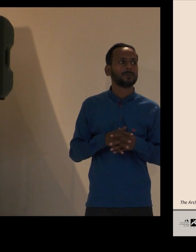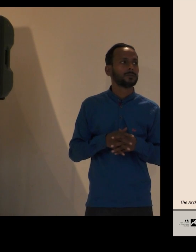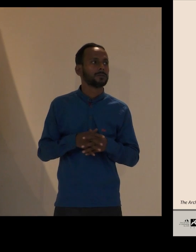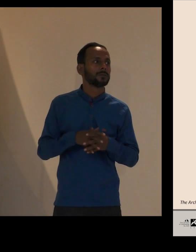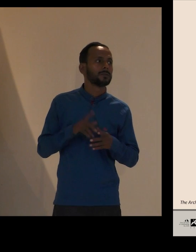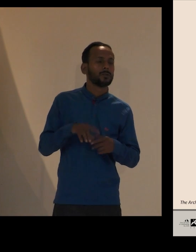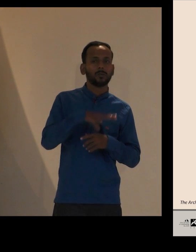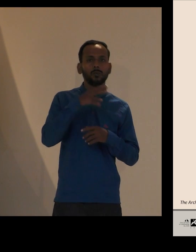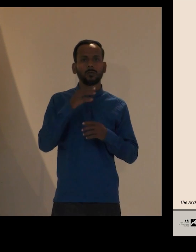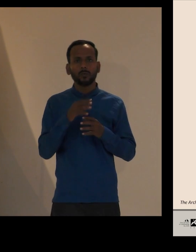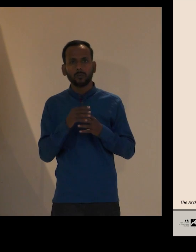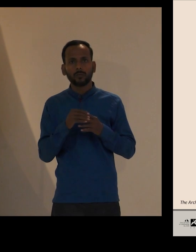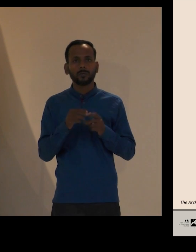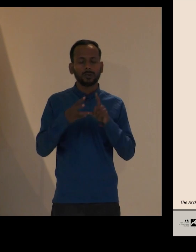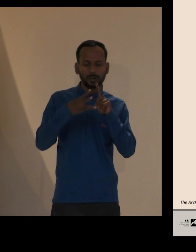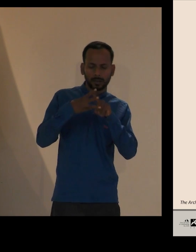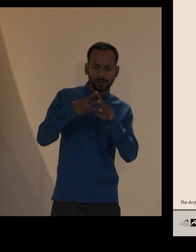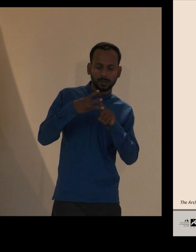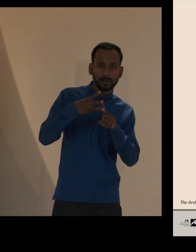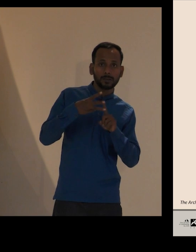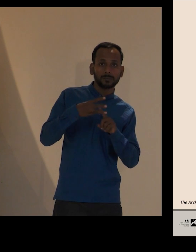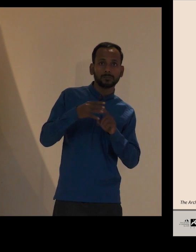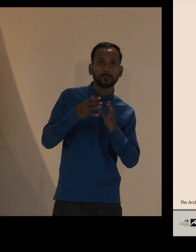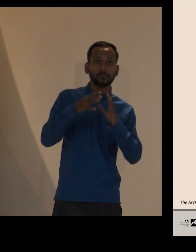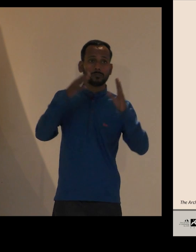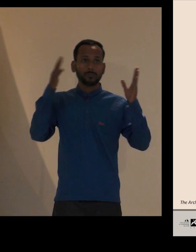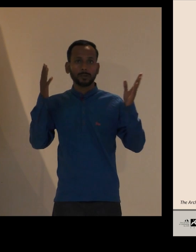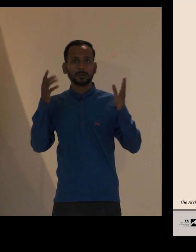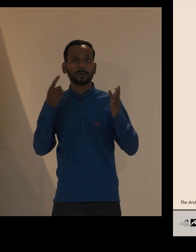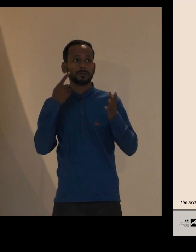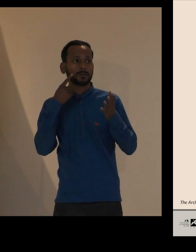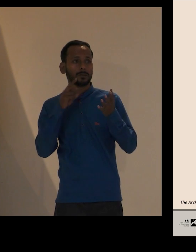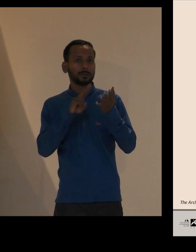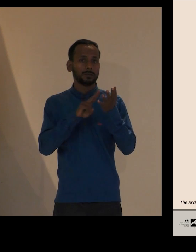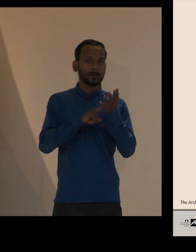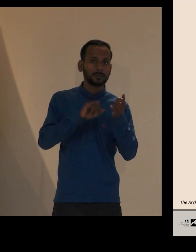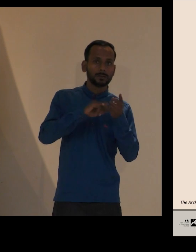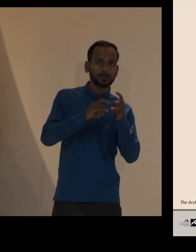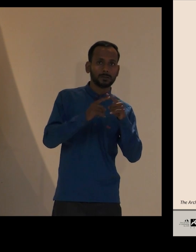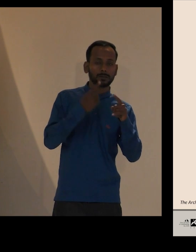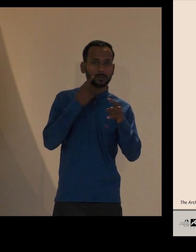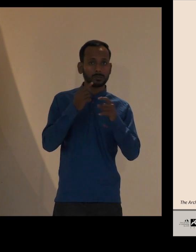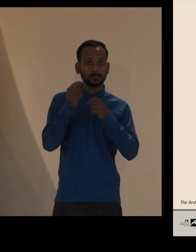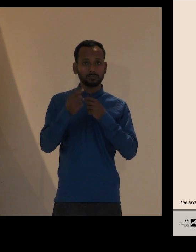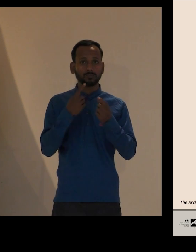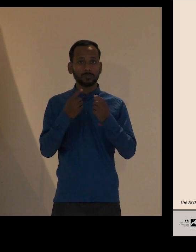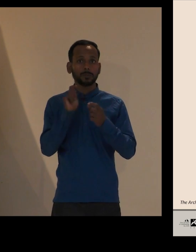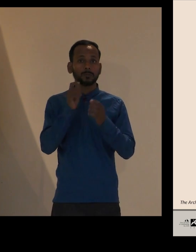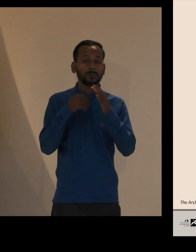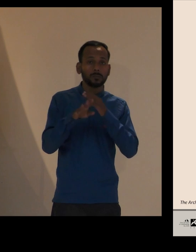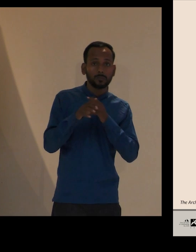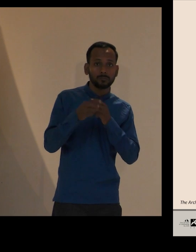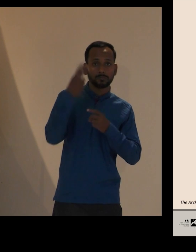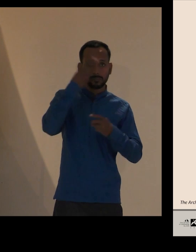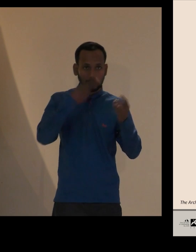each of these three big institutions or four big institutions dealing with these things is what would really be a great